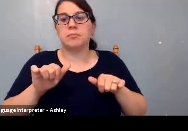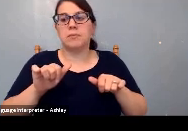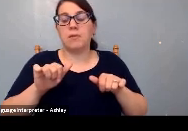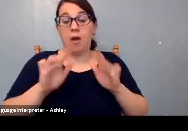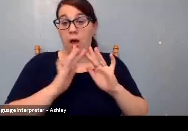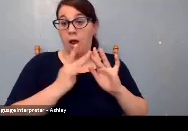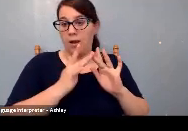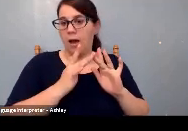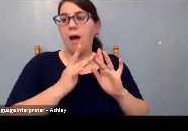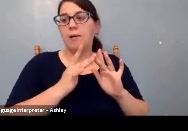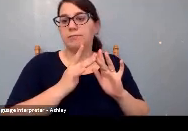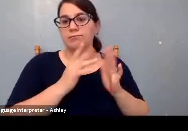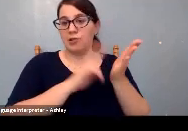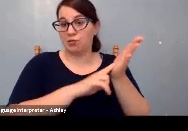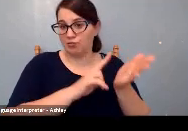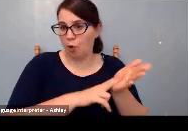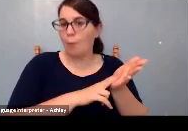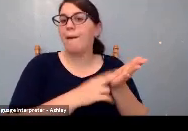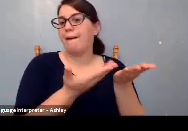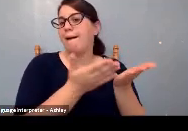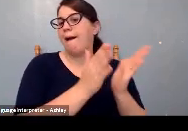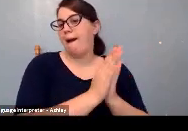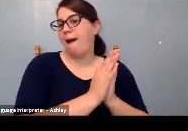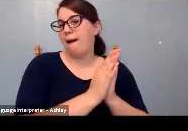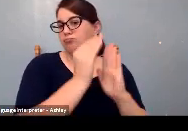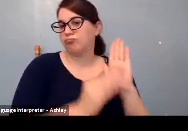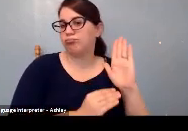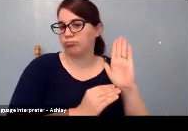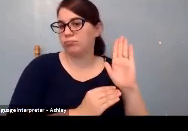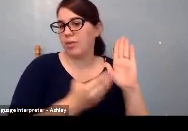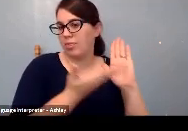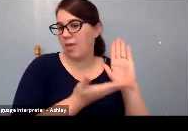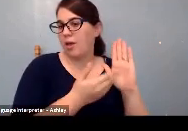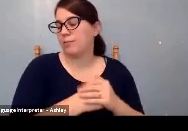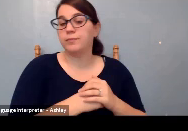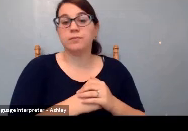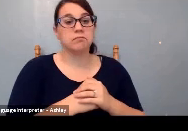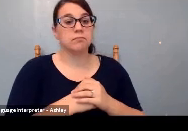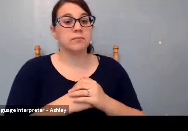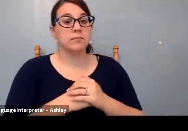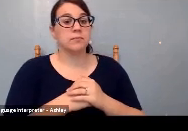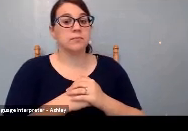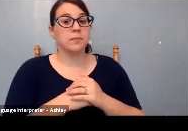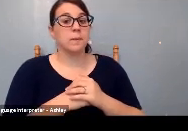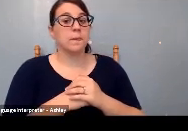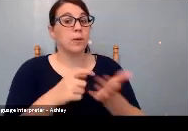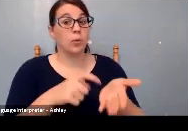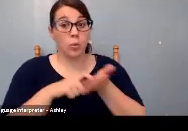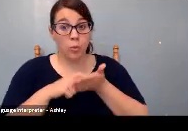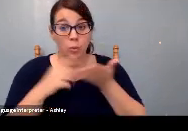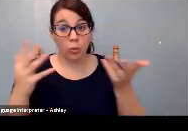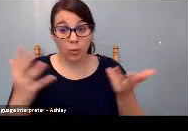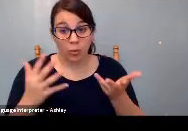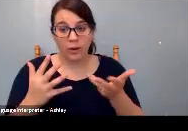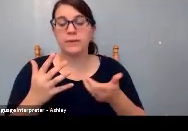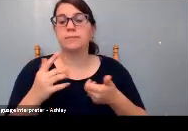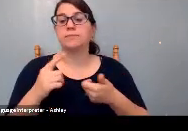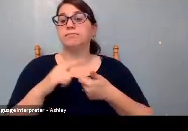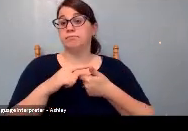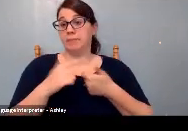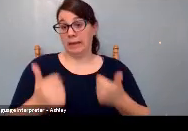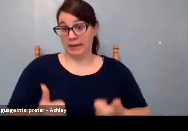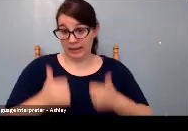enrollment. So the requirements to be eligible for WVABLE includes 1, they are a West Virginia